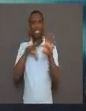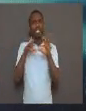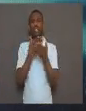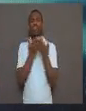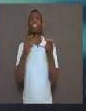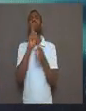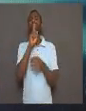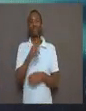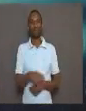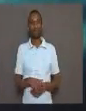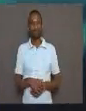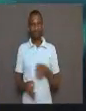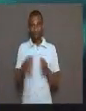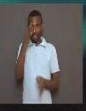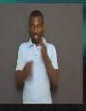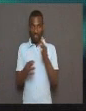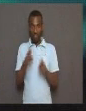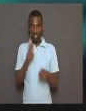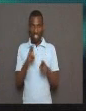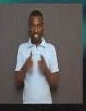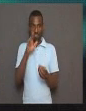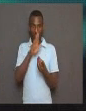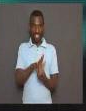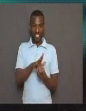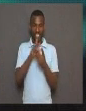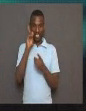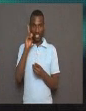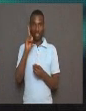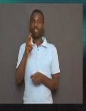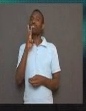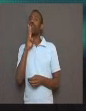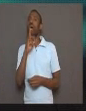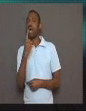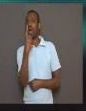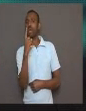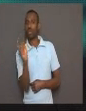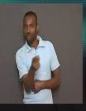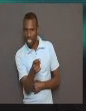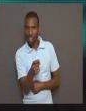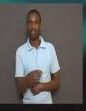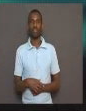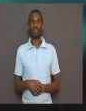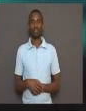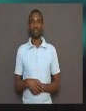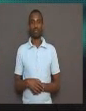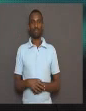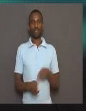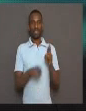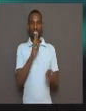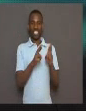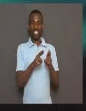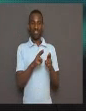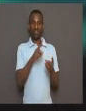What were your predictions? If the relative density of water is measured as